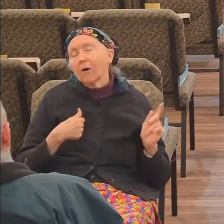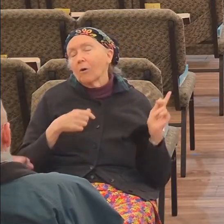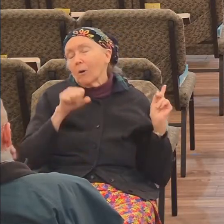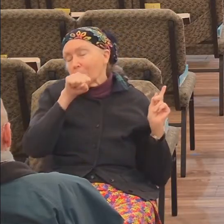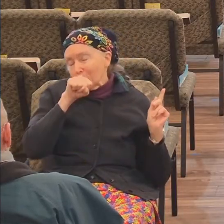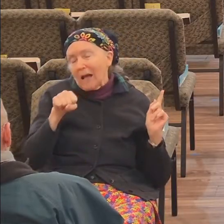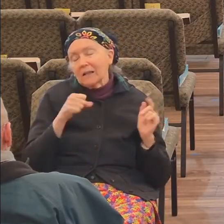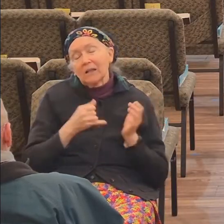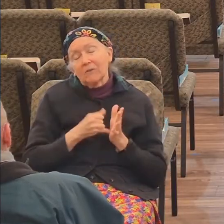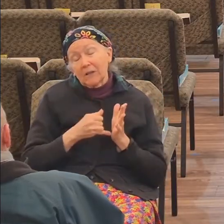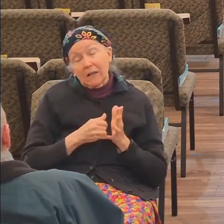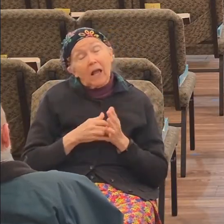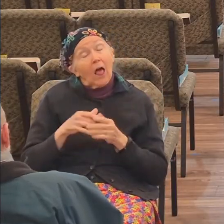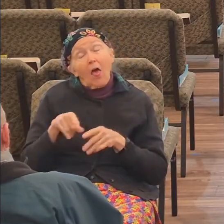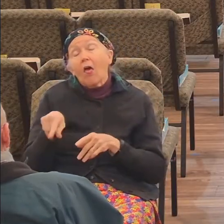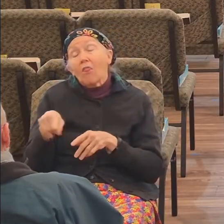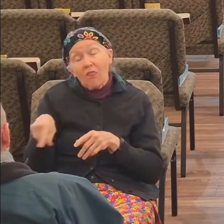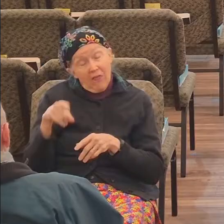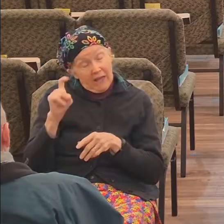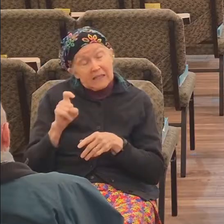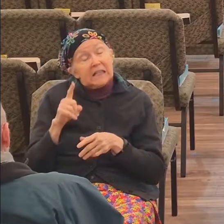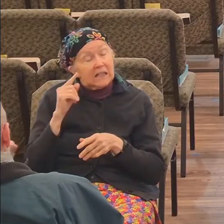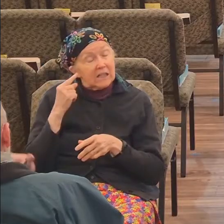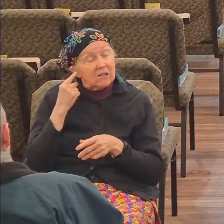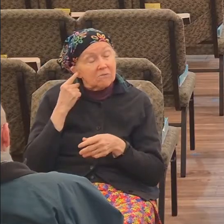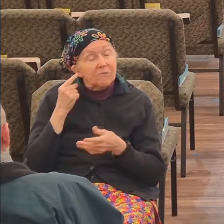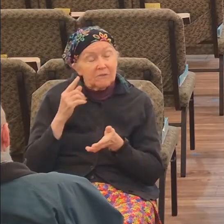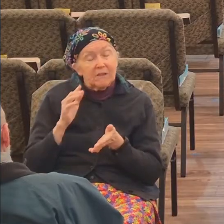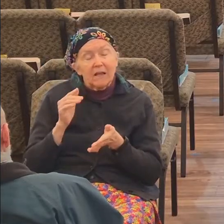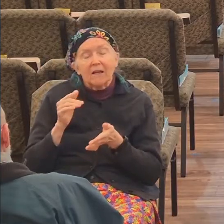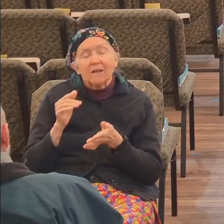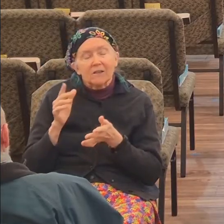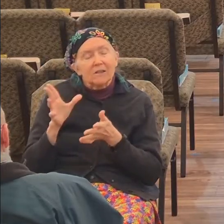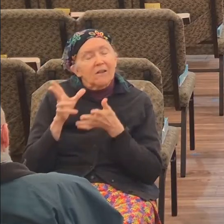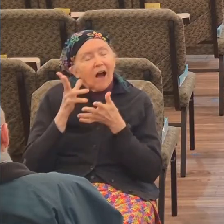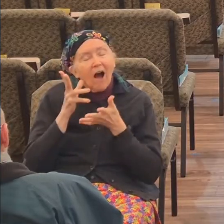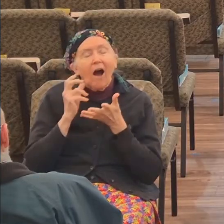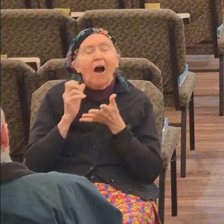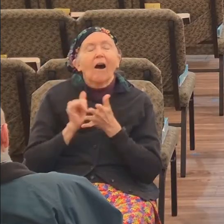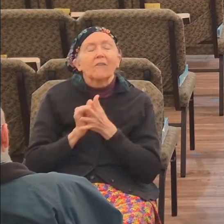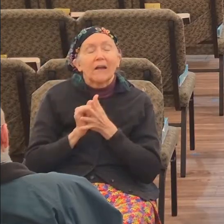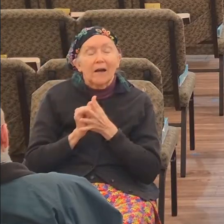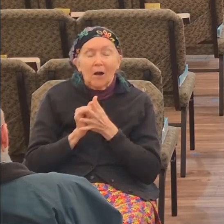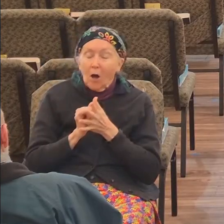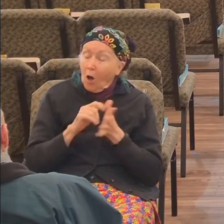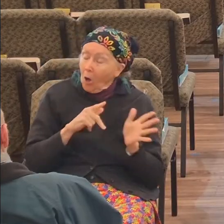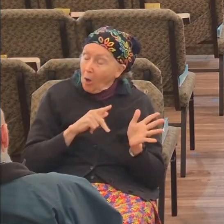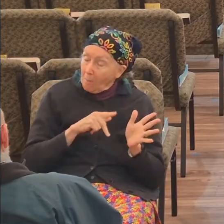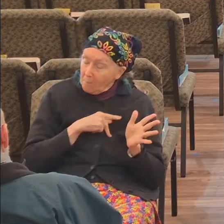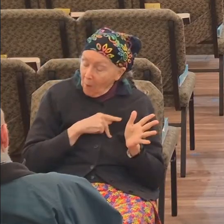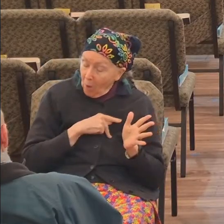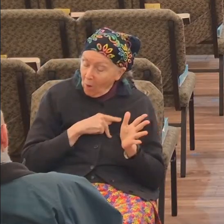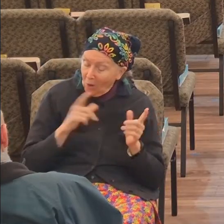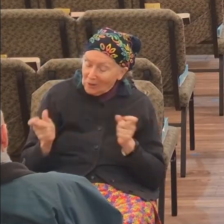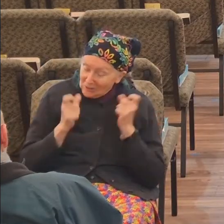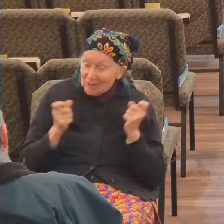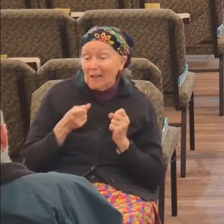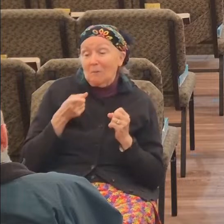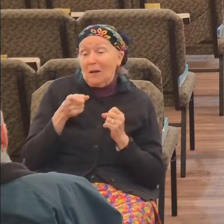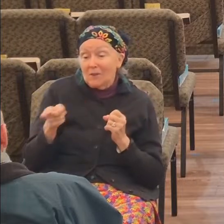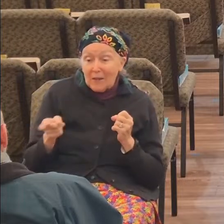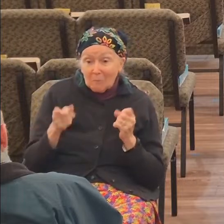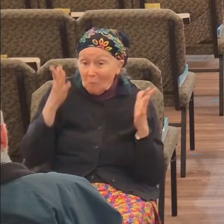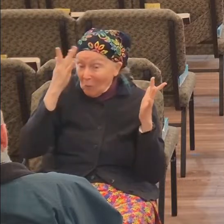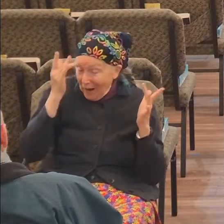they needed to hear, okay? And so I say Paul is celebrating them because he has reasons to celebrate, okay? And again, just as a quick